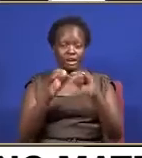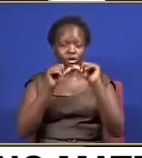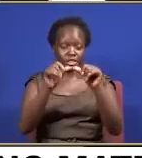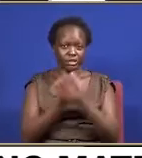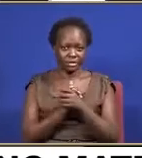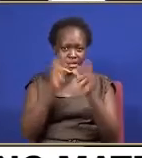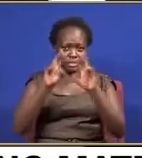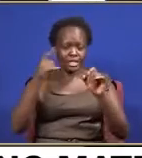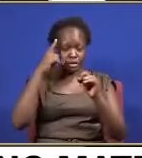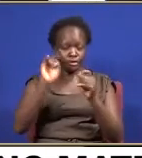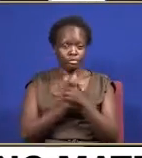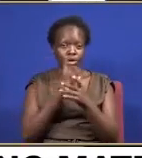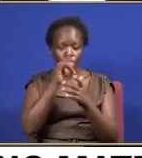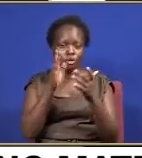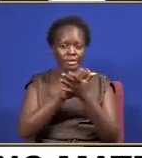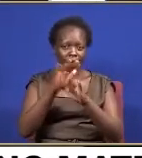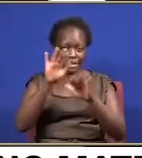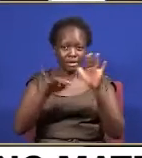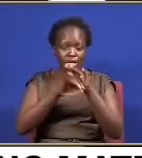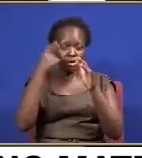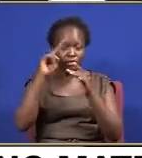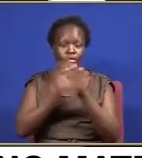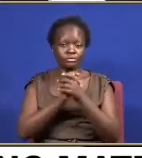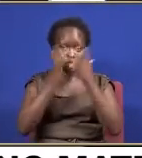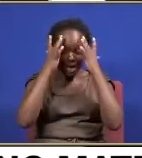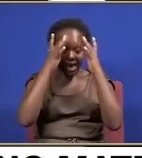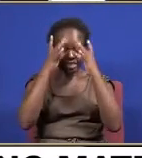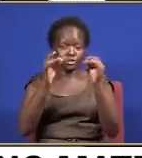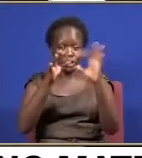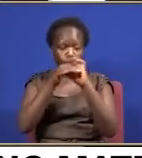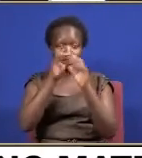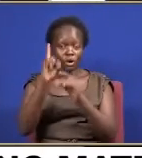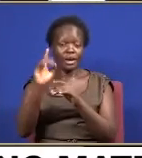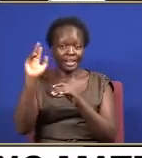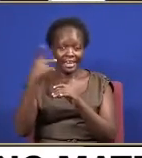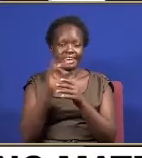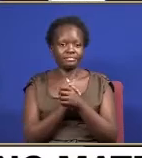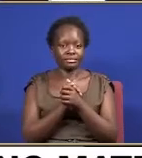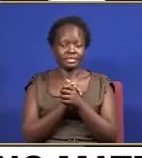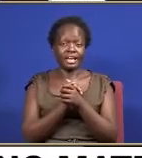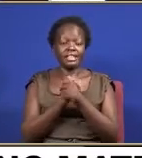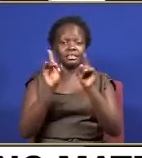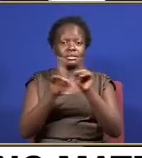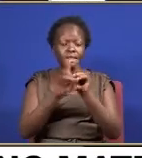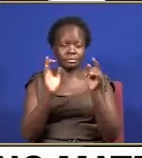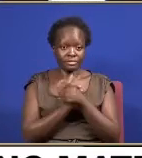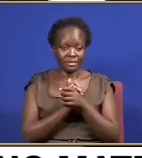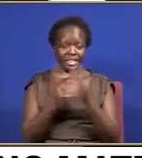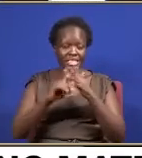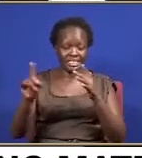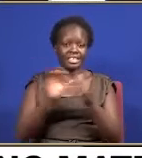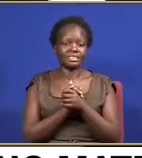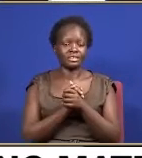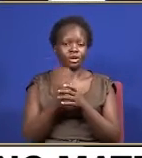The search for the running mate of Azimio Umoja-One Kenya Alliance presidential candidate Raila Odinga will commence on Wednesday, with the